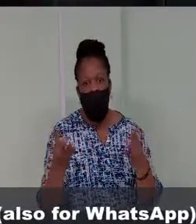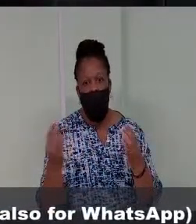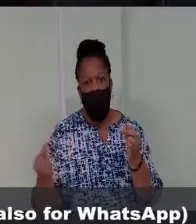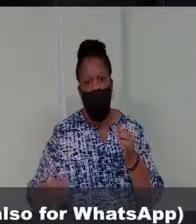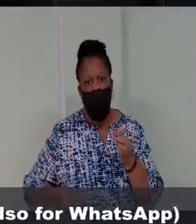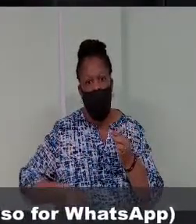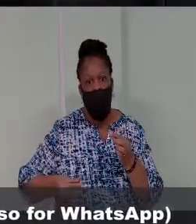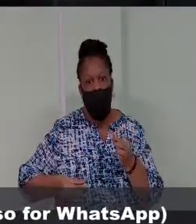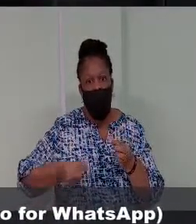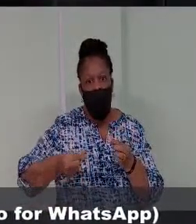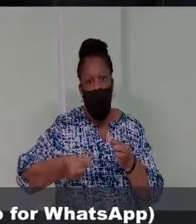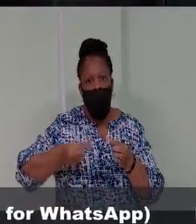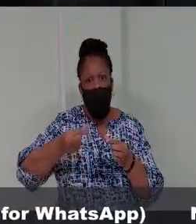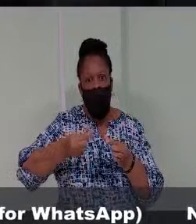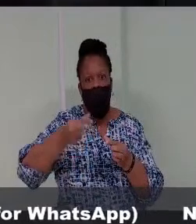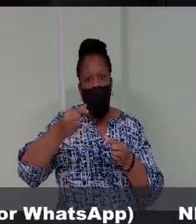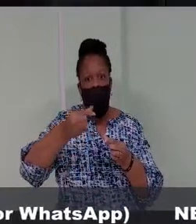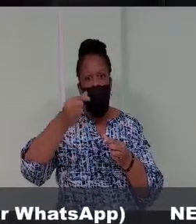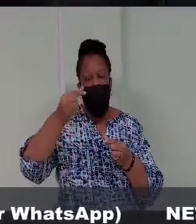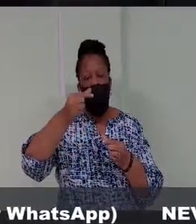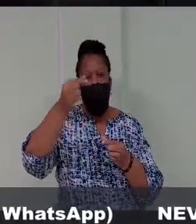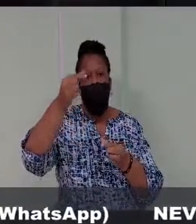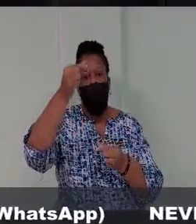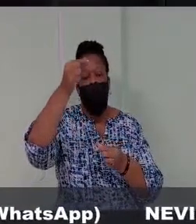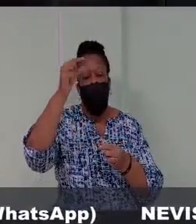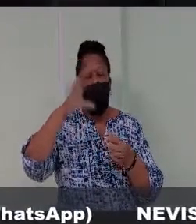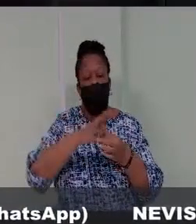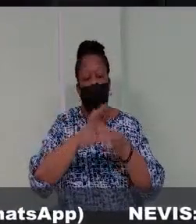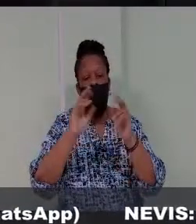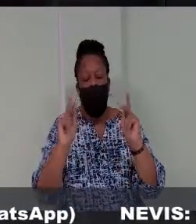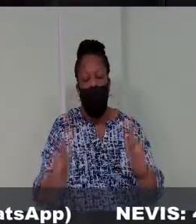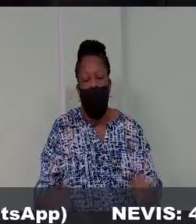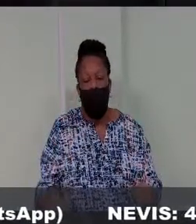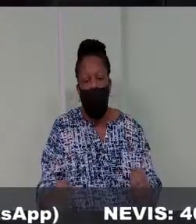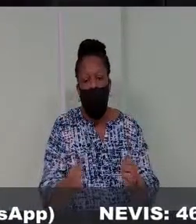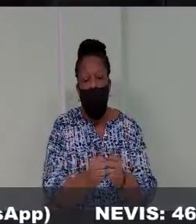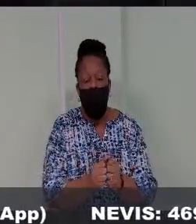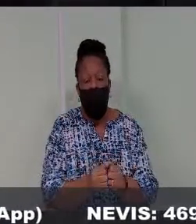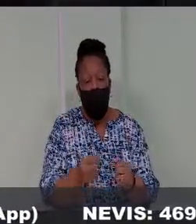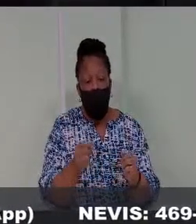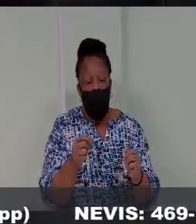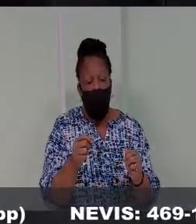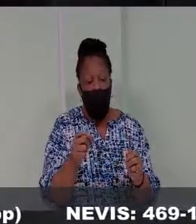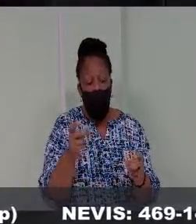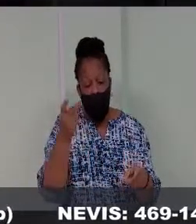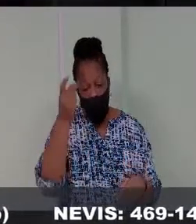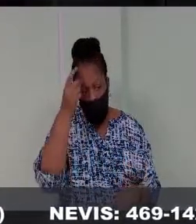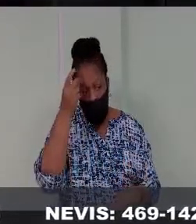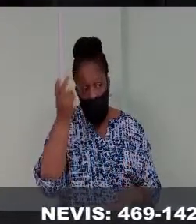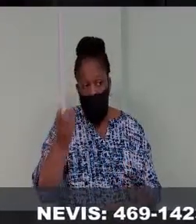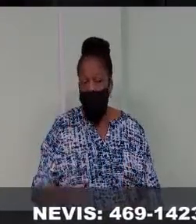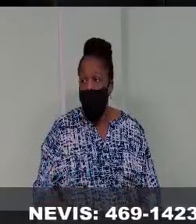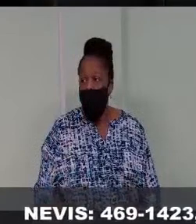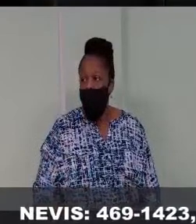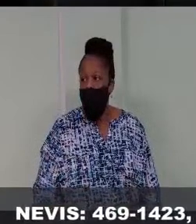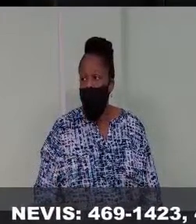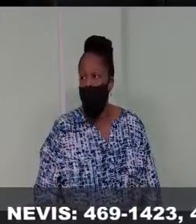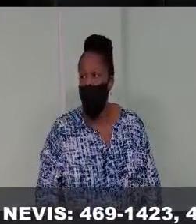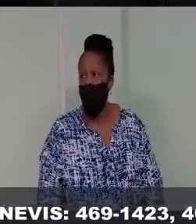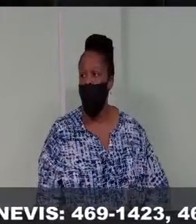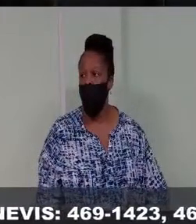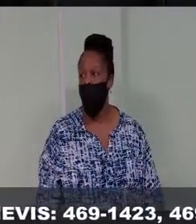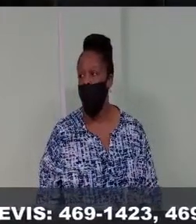surge in cases. And so just the number of reported cases alone in the Dominican Republic excludes